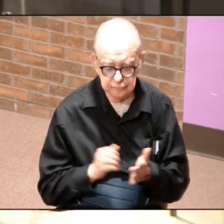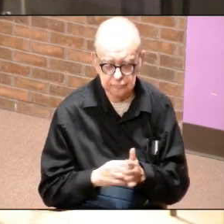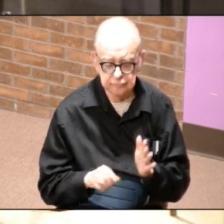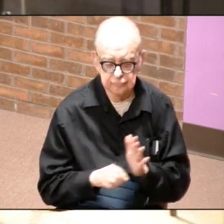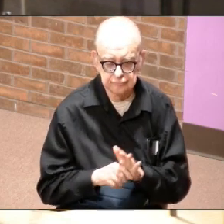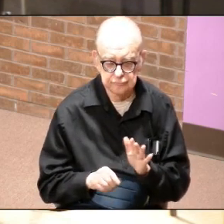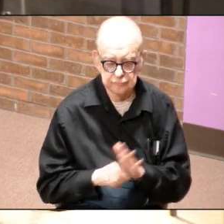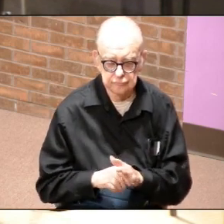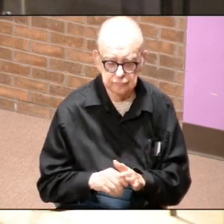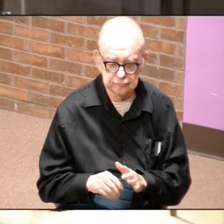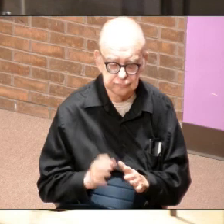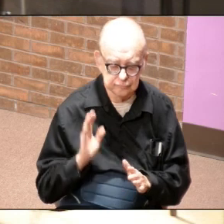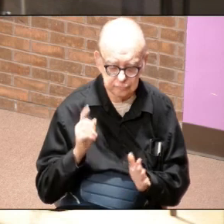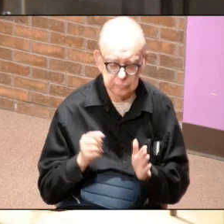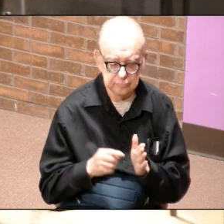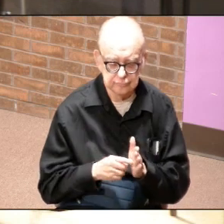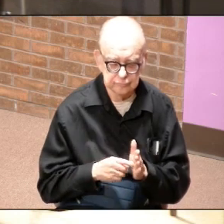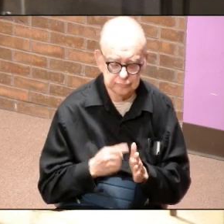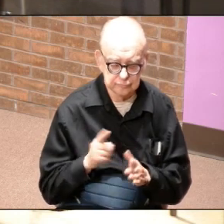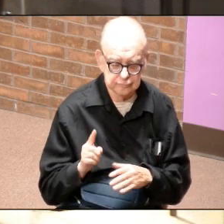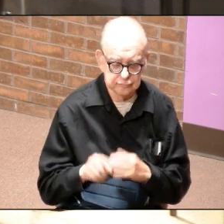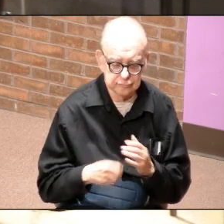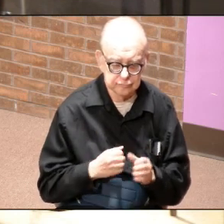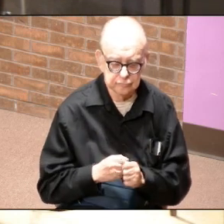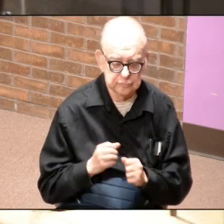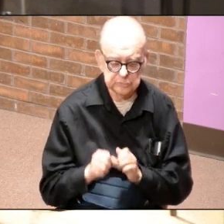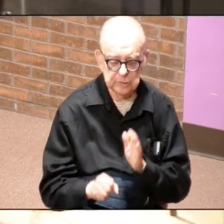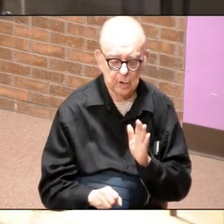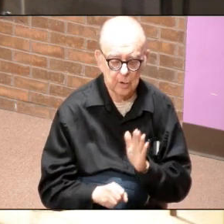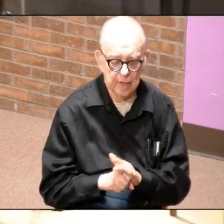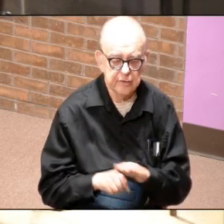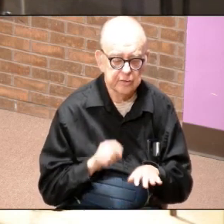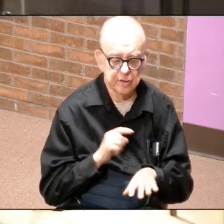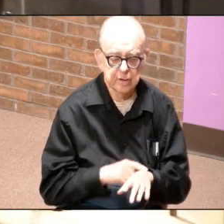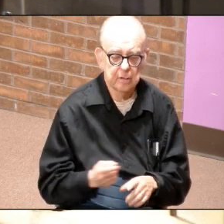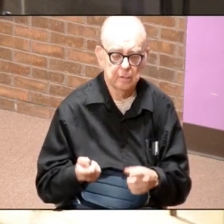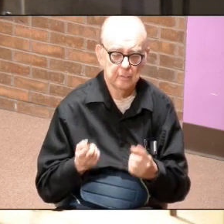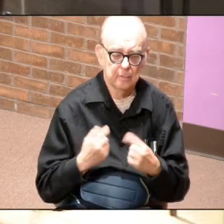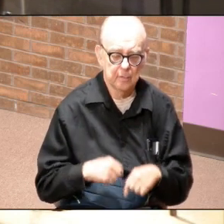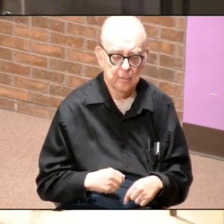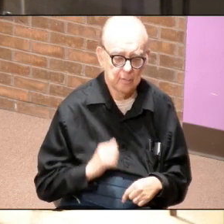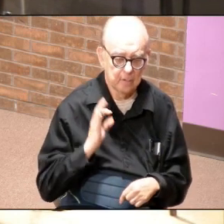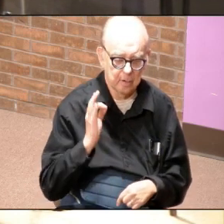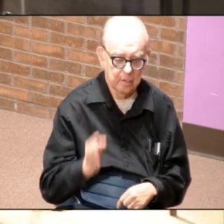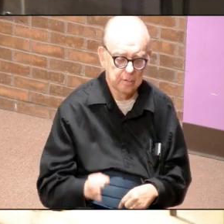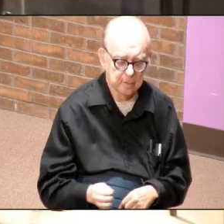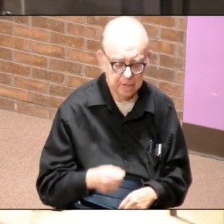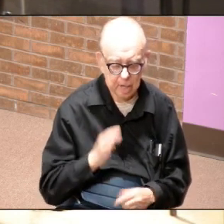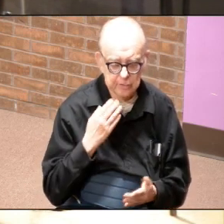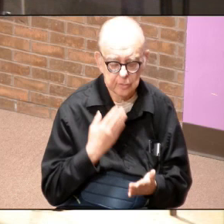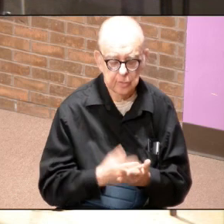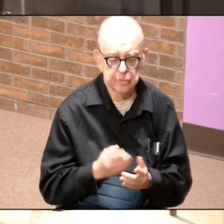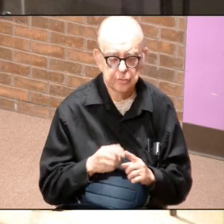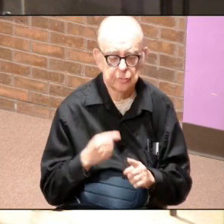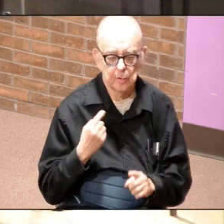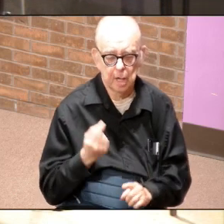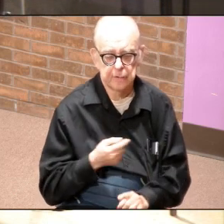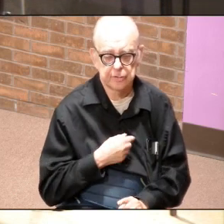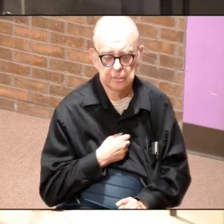He says what? To show for all the ages to come God's goodness to us